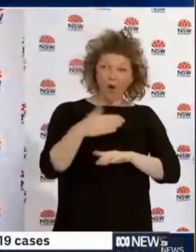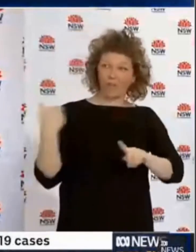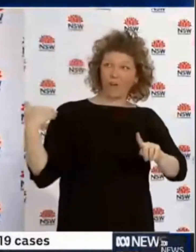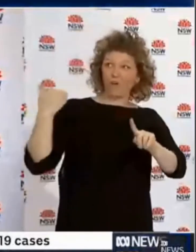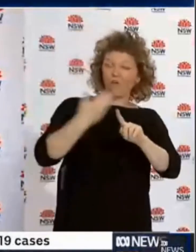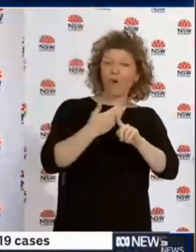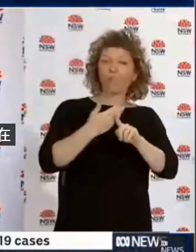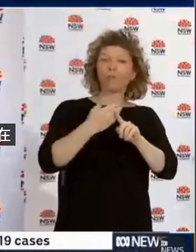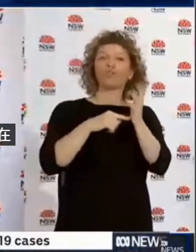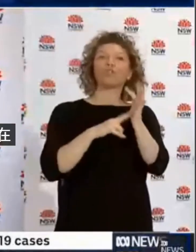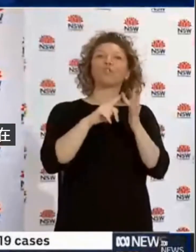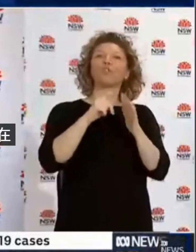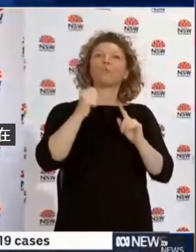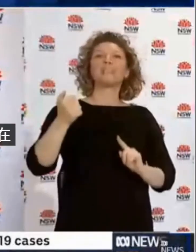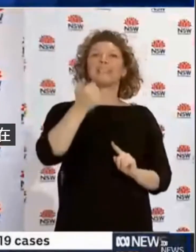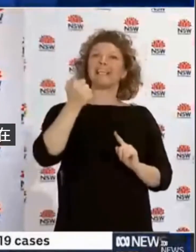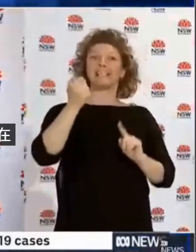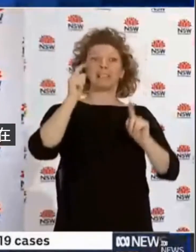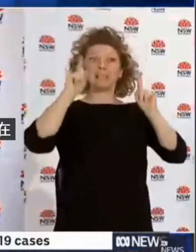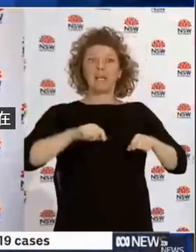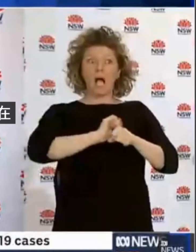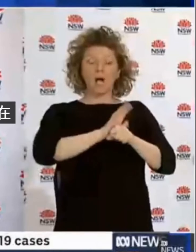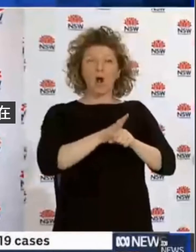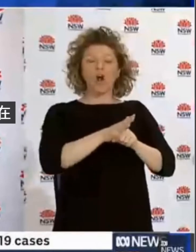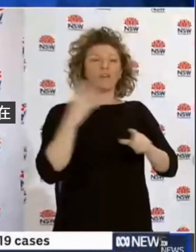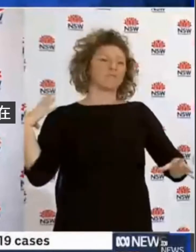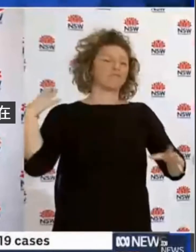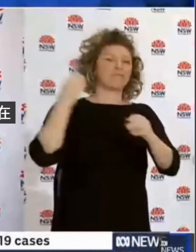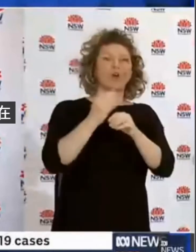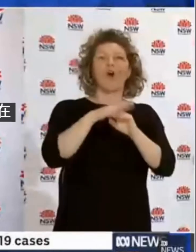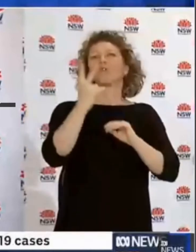2021 when the outbreak began. There were